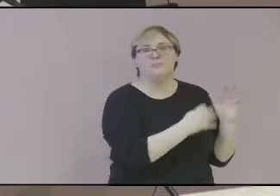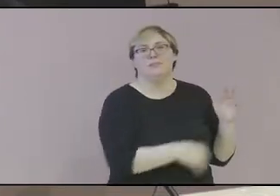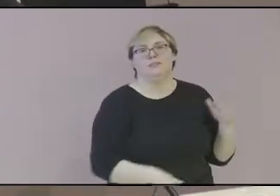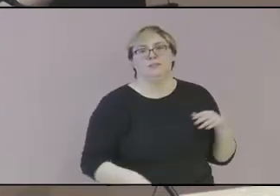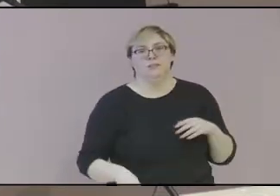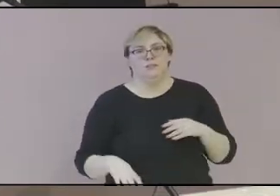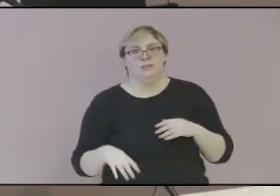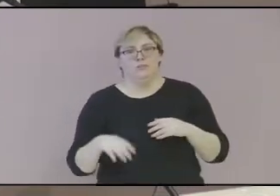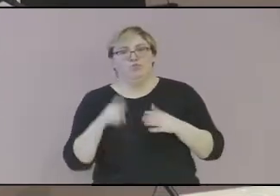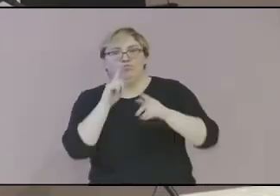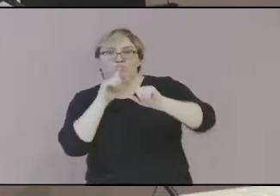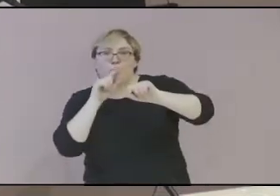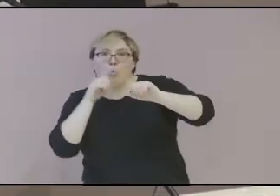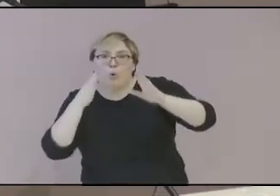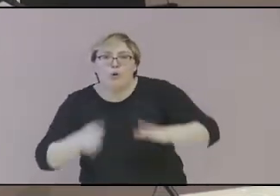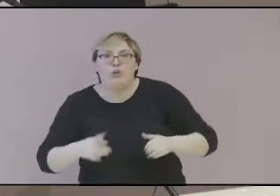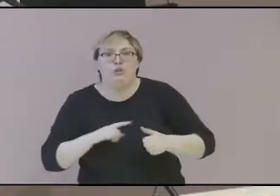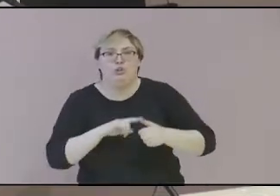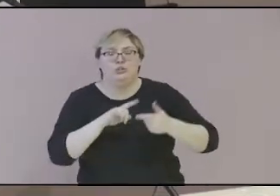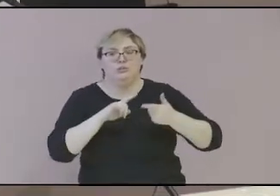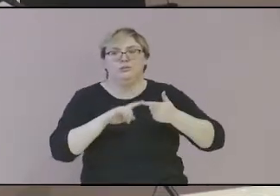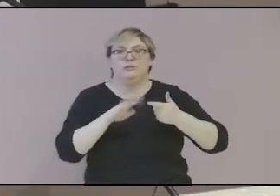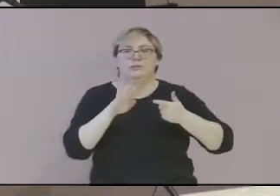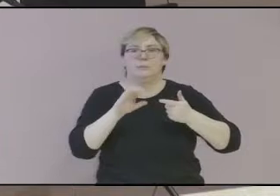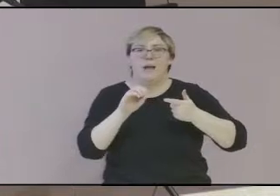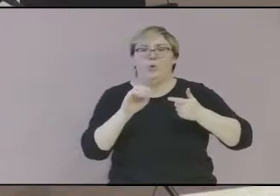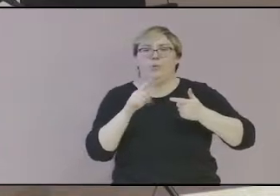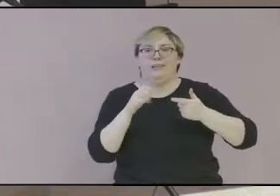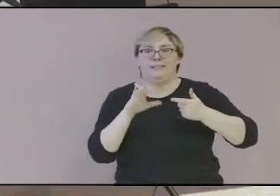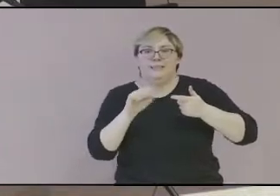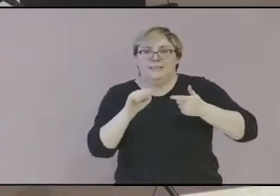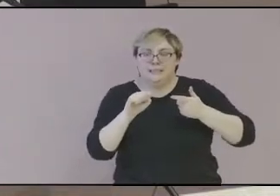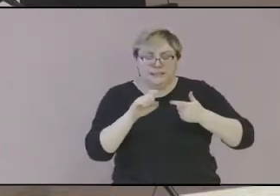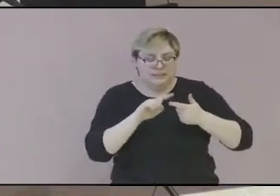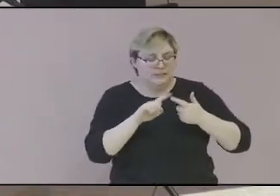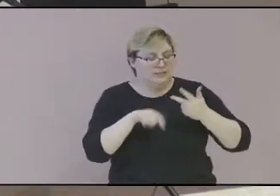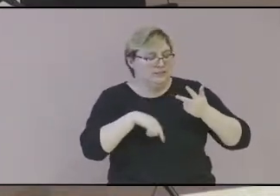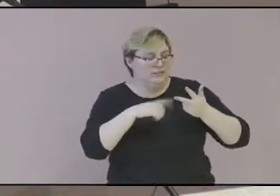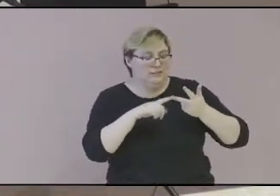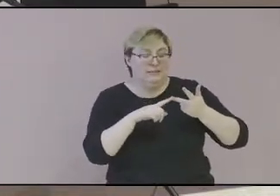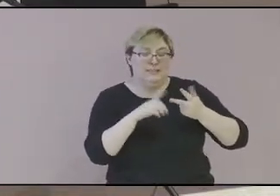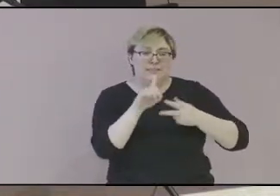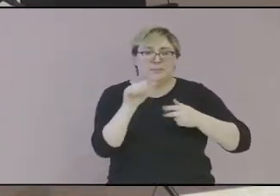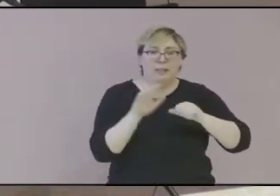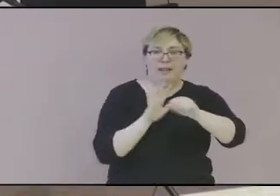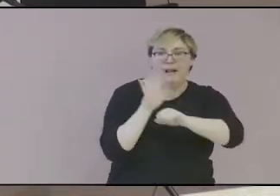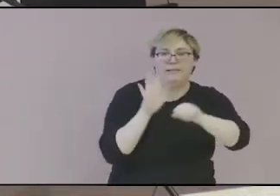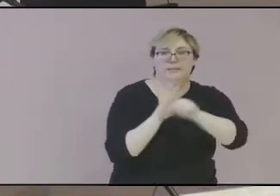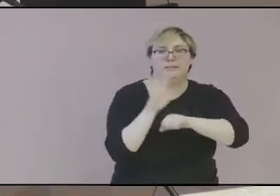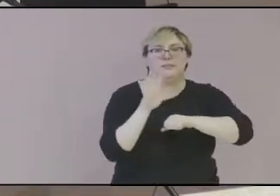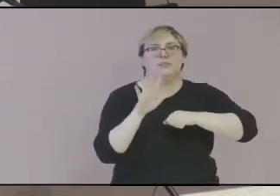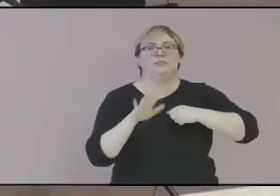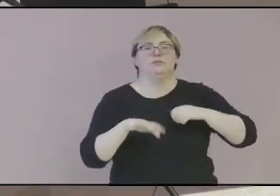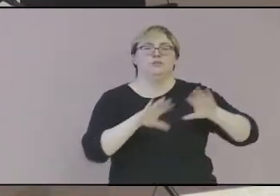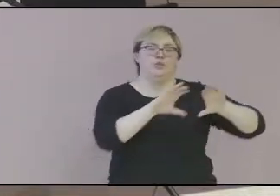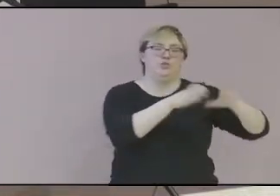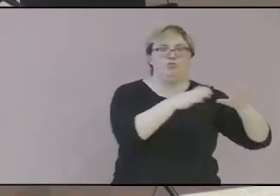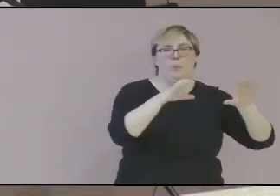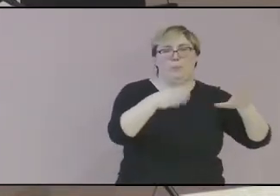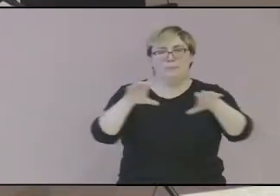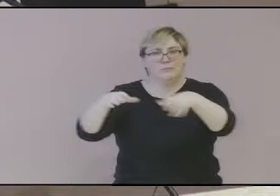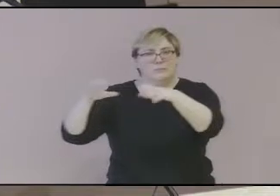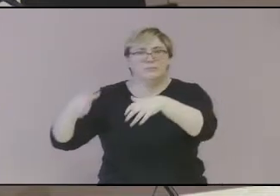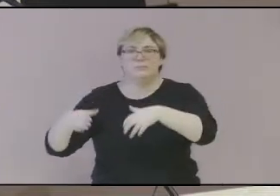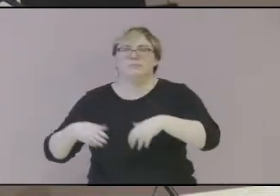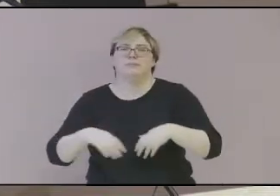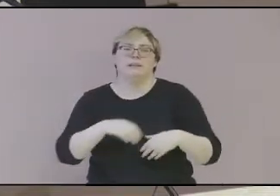other states trying to model themselves off of them, and from disability activist groups like Not Dead Yet and DREAD-F, if you know